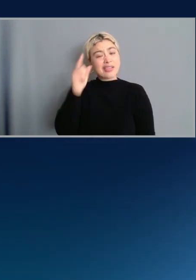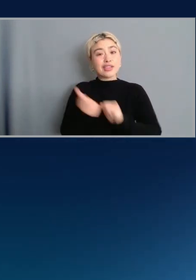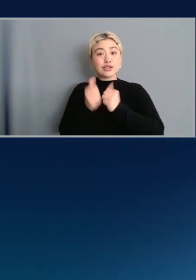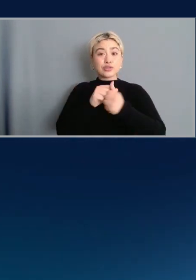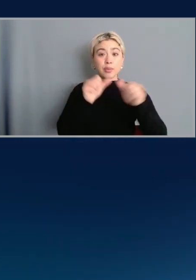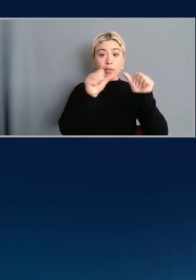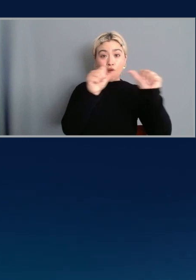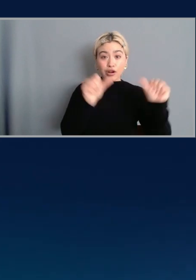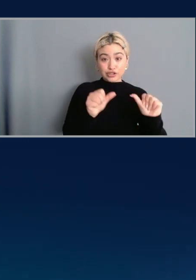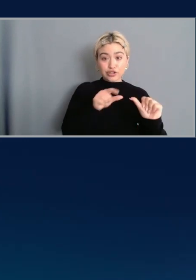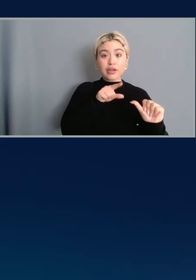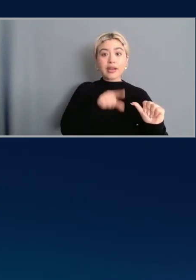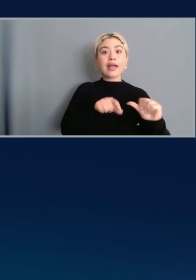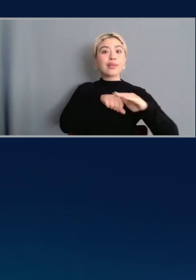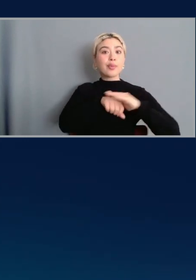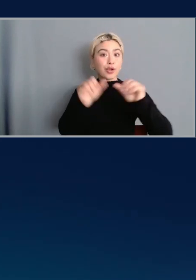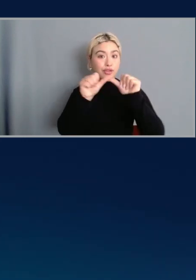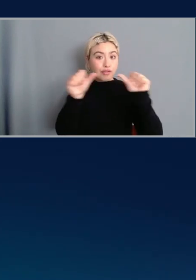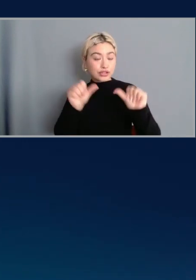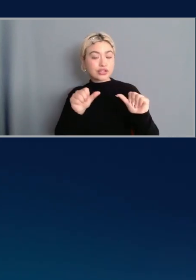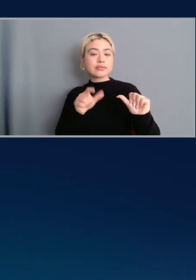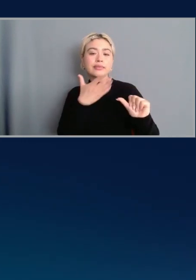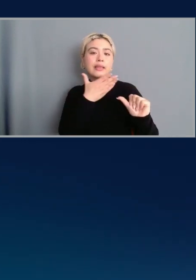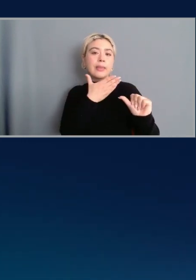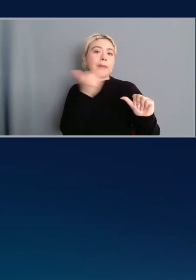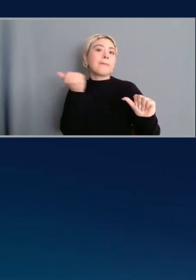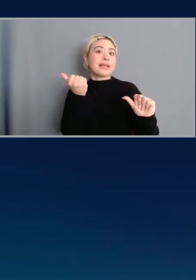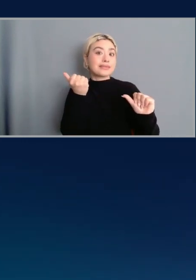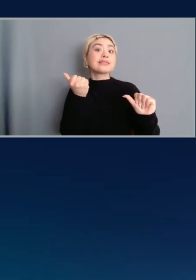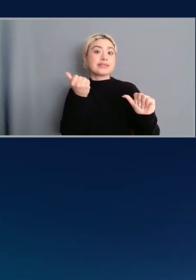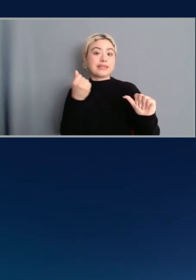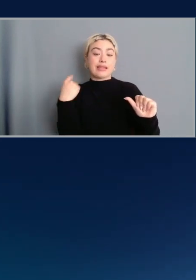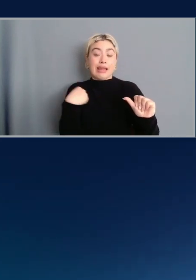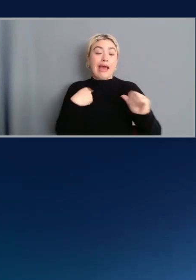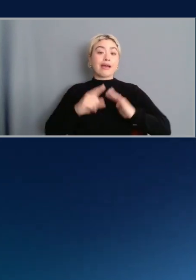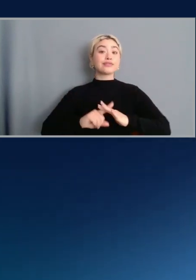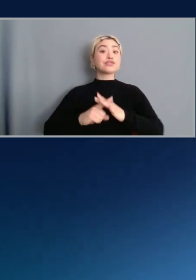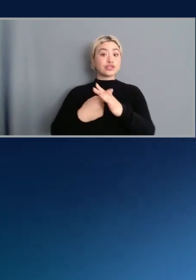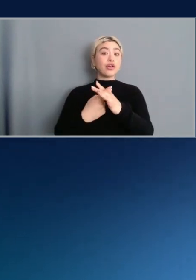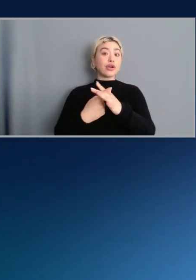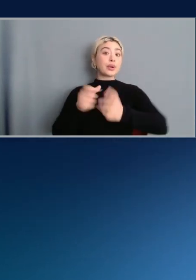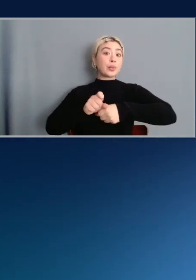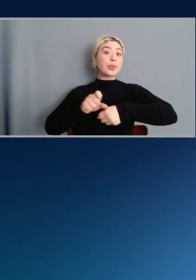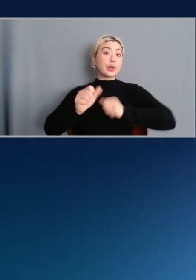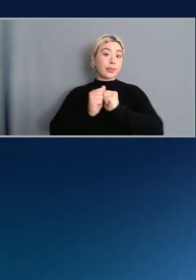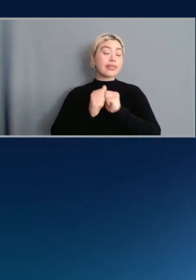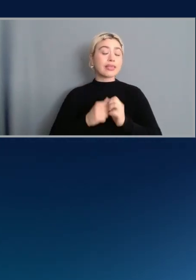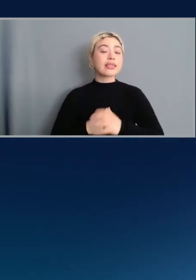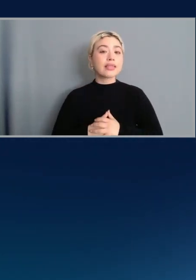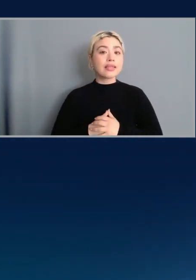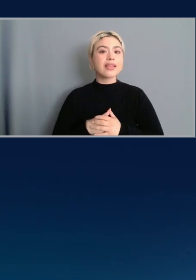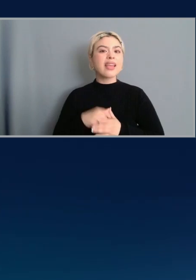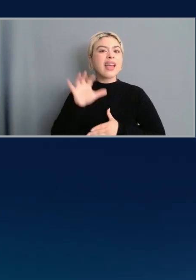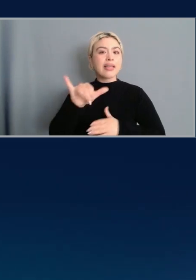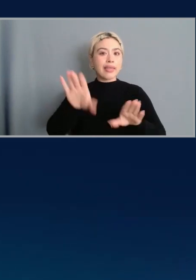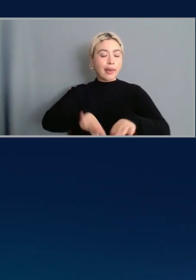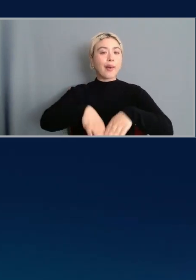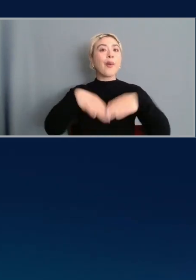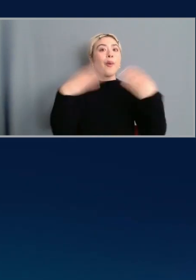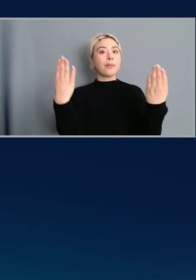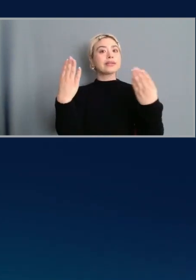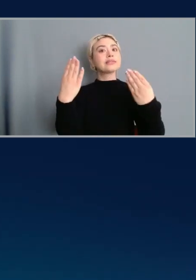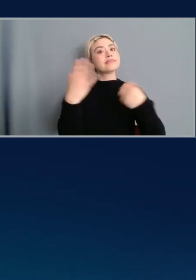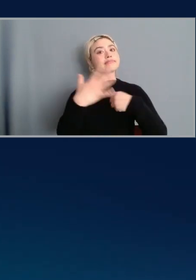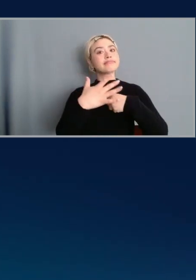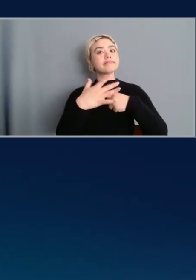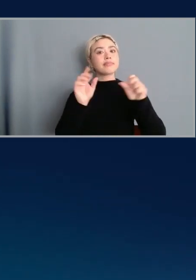BERT architecture are the best architecture that I have started working on with, which actually opens the door for all the